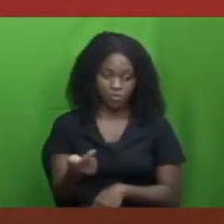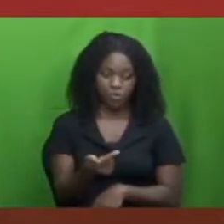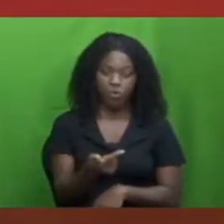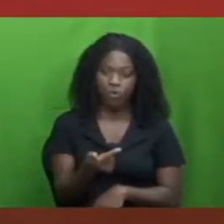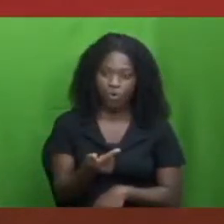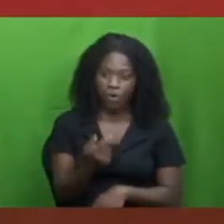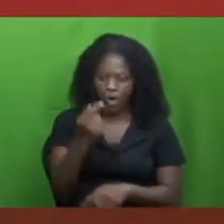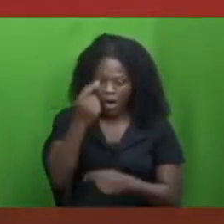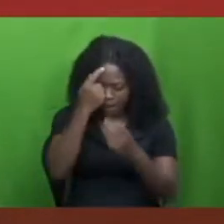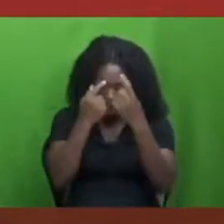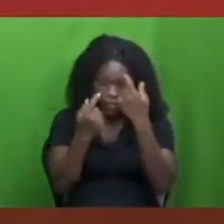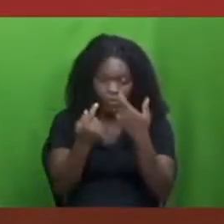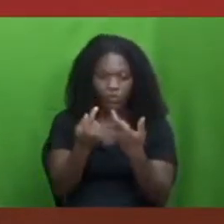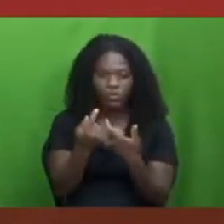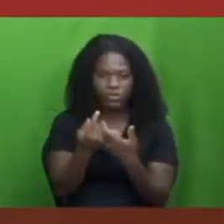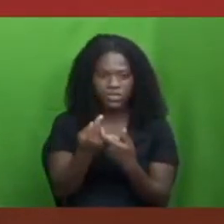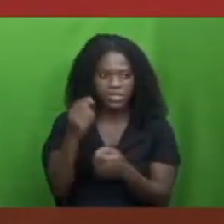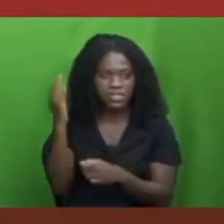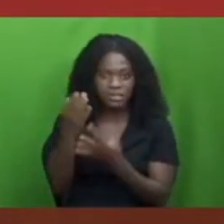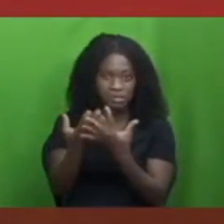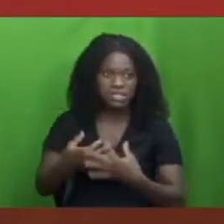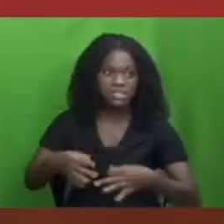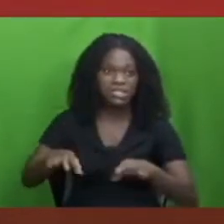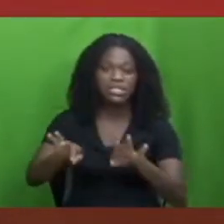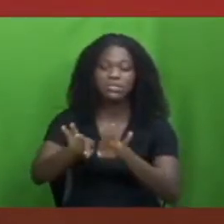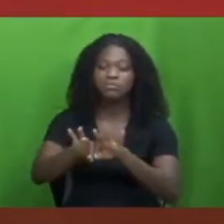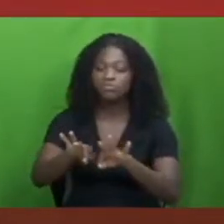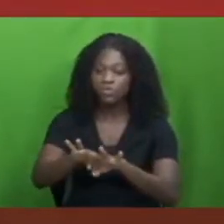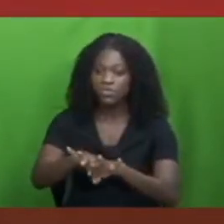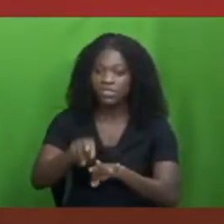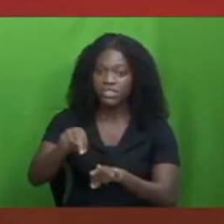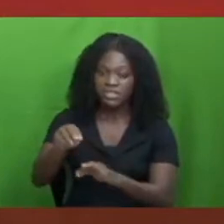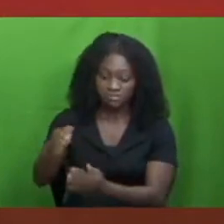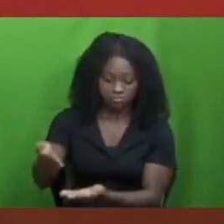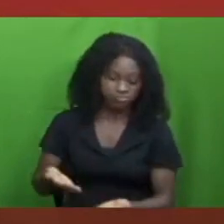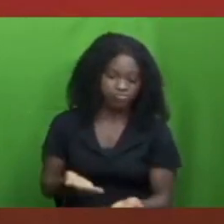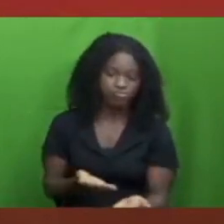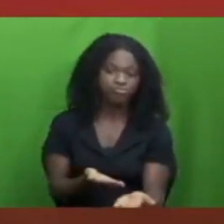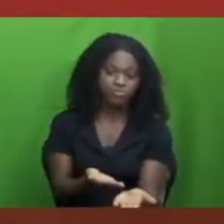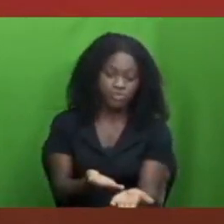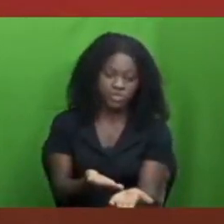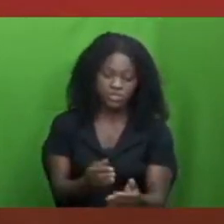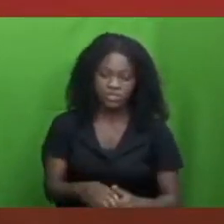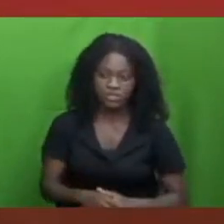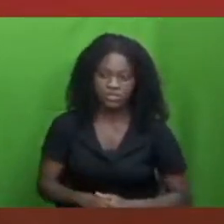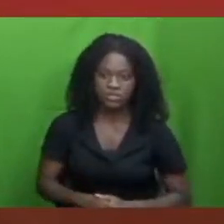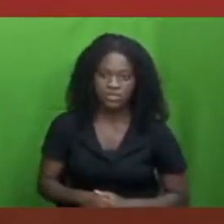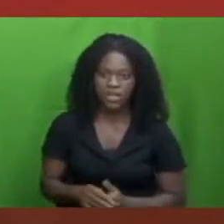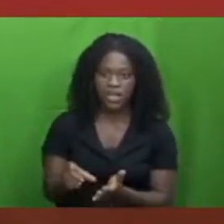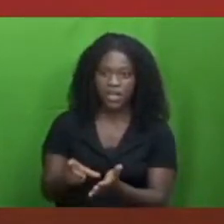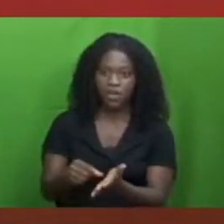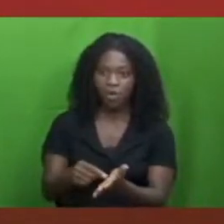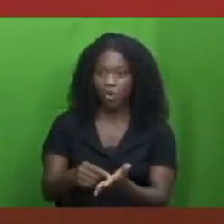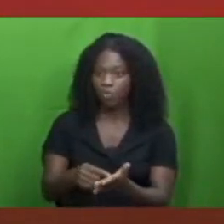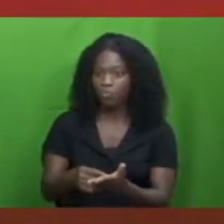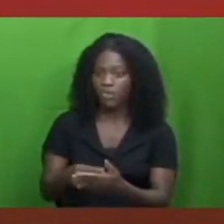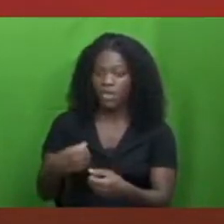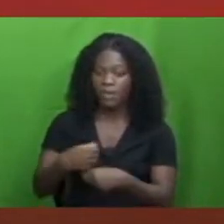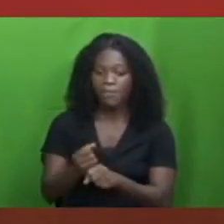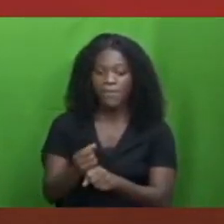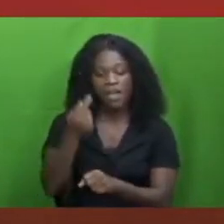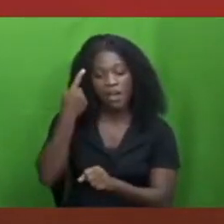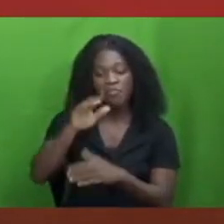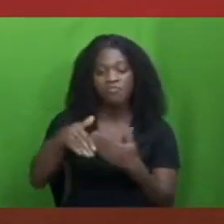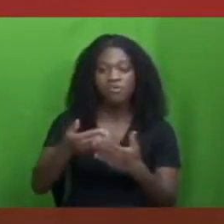it. Now, the sense of the House is that because of the importance attached to the